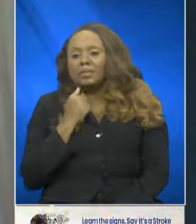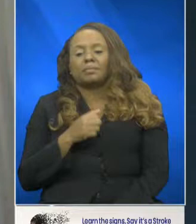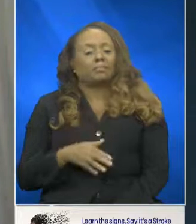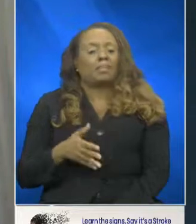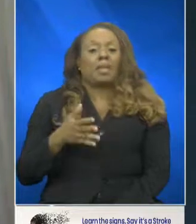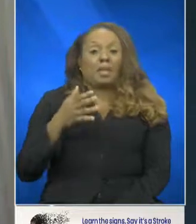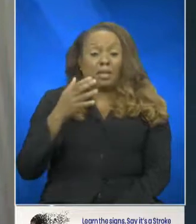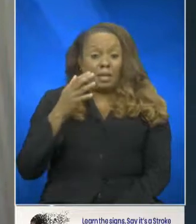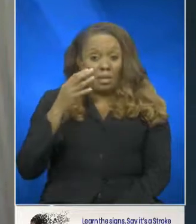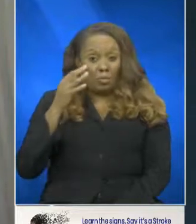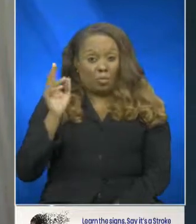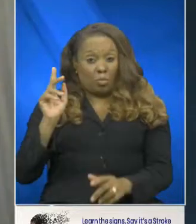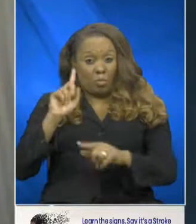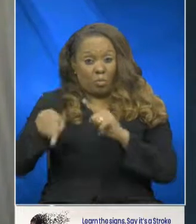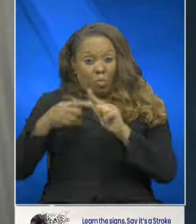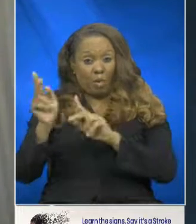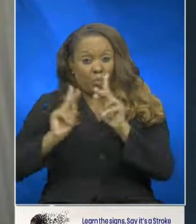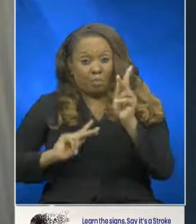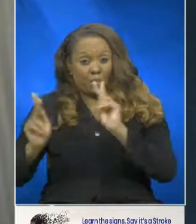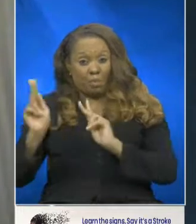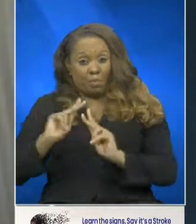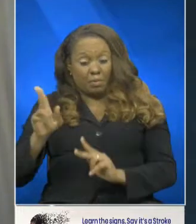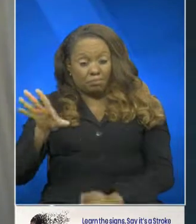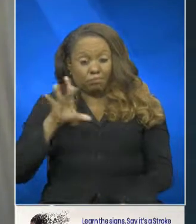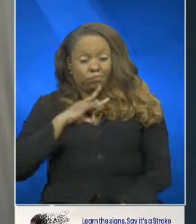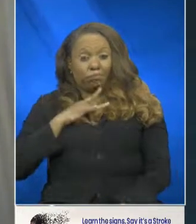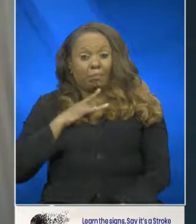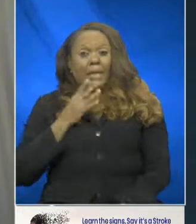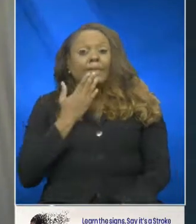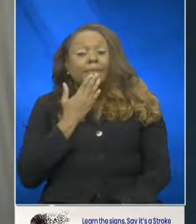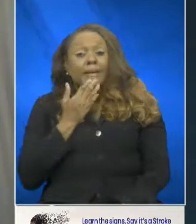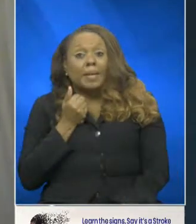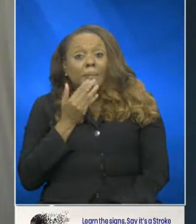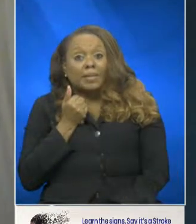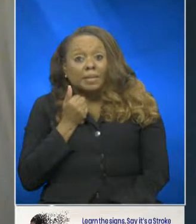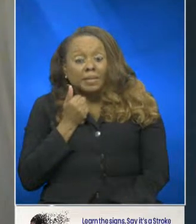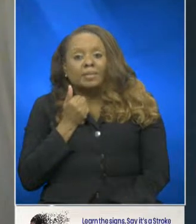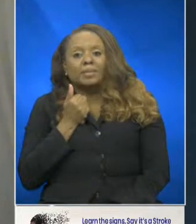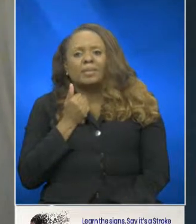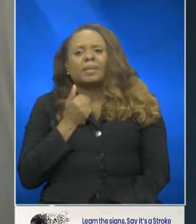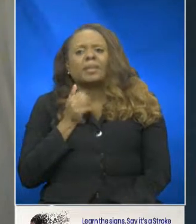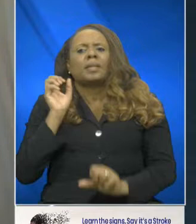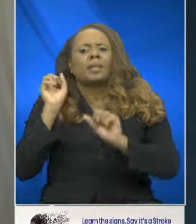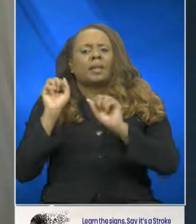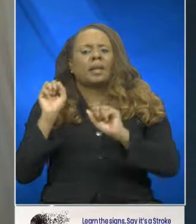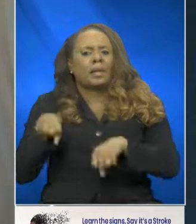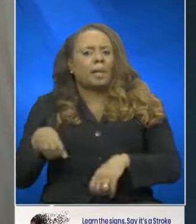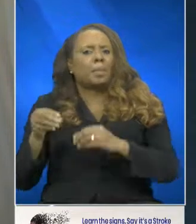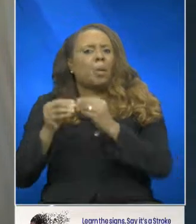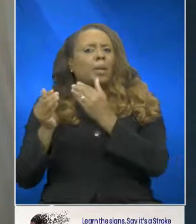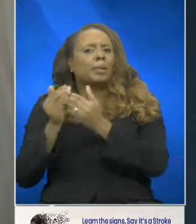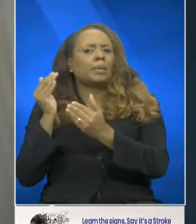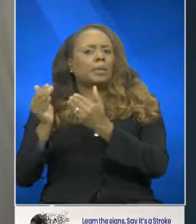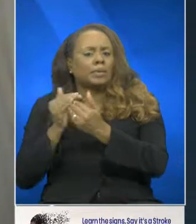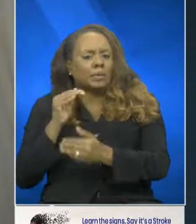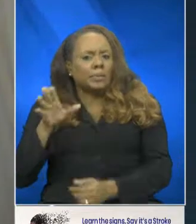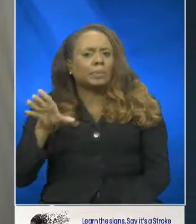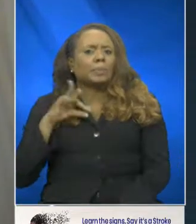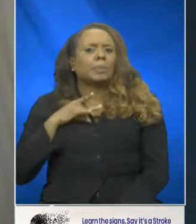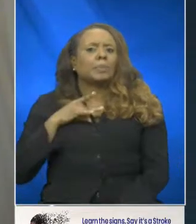likely risk of developing a stroke than a non-diabetic. However, in our case, there are a